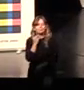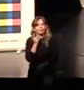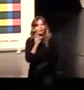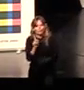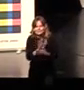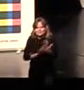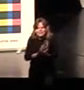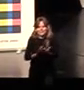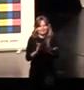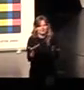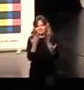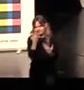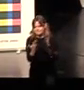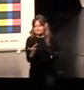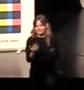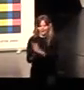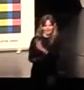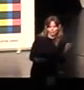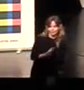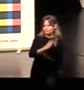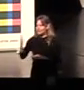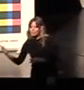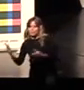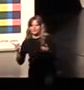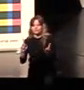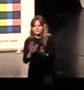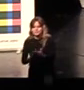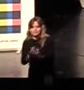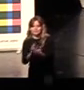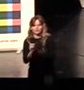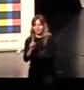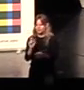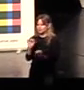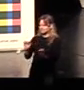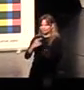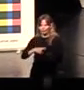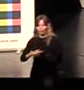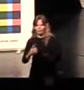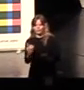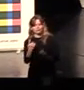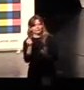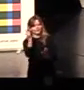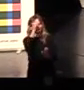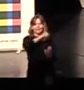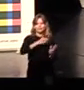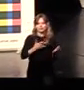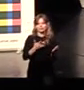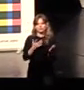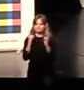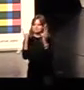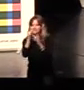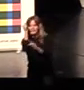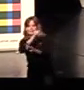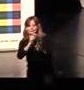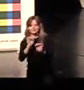climene worden waar right wing and left wing populism worden bij de rol dorpsplan stability of intellectueel zijn of en andere liet zijn